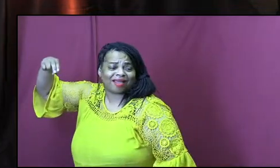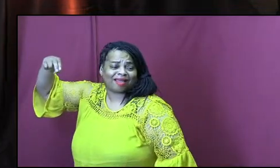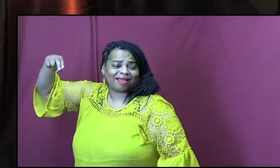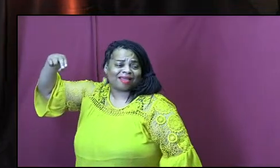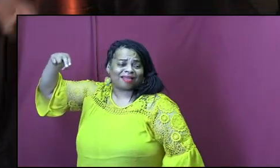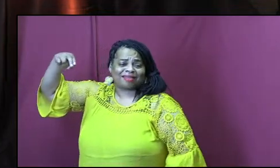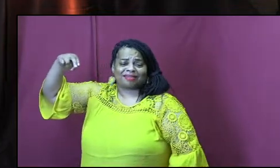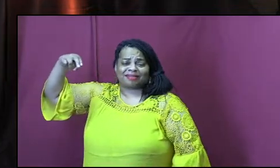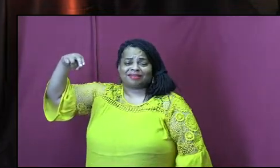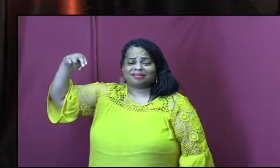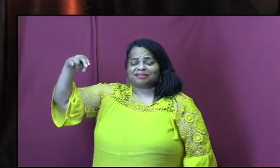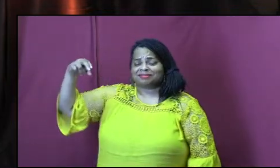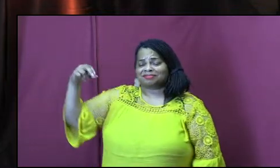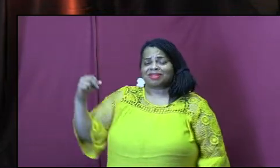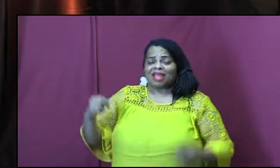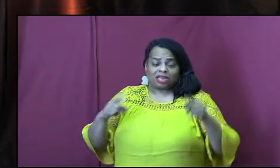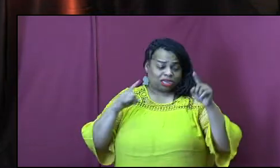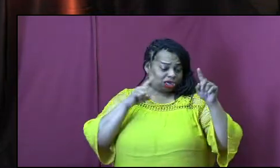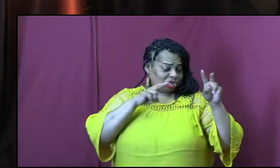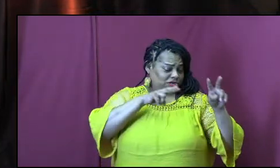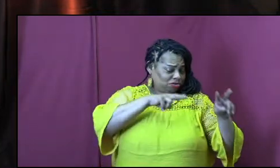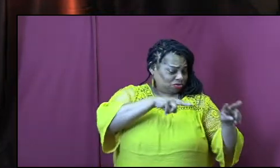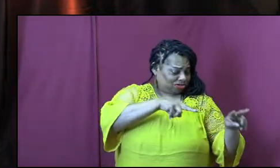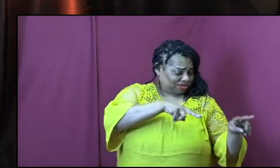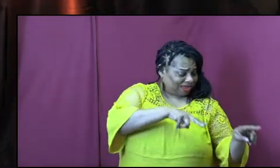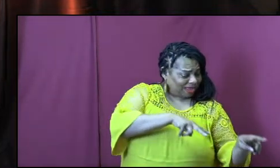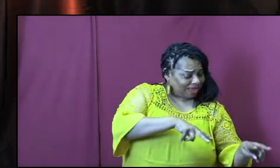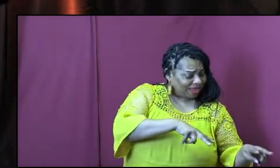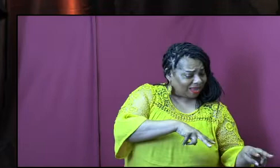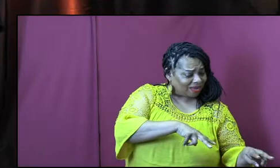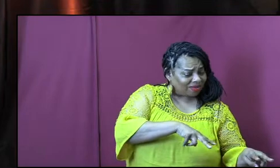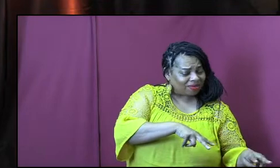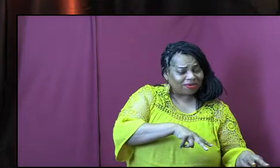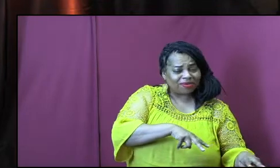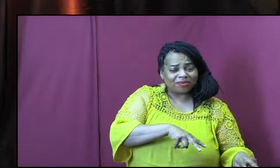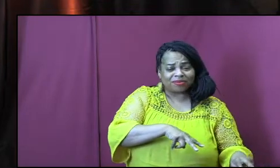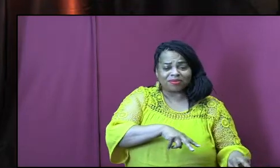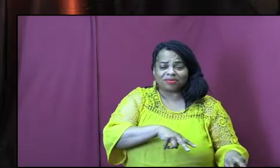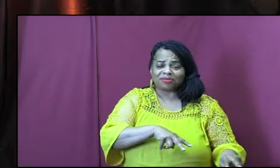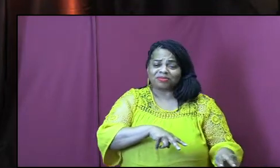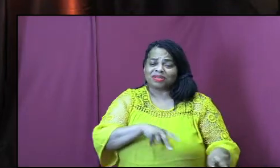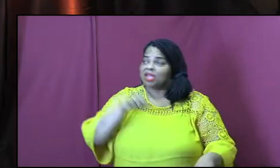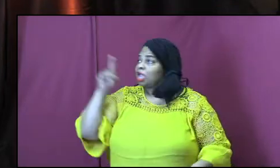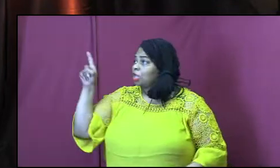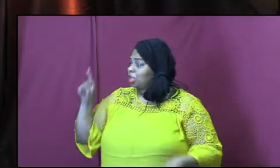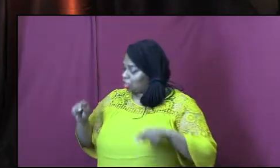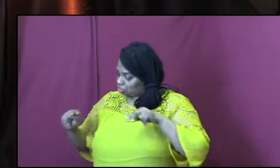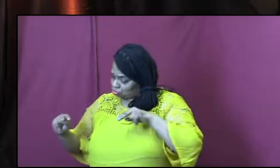He sits high and he looks low and he